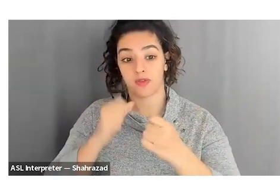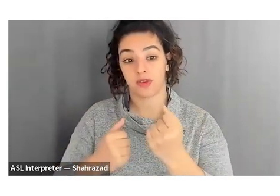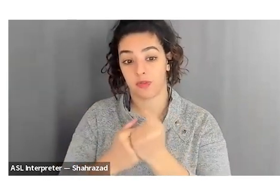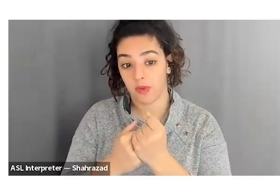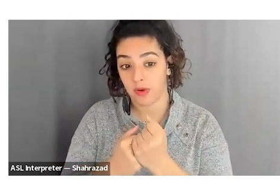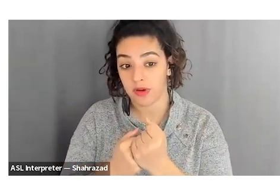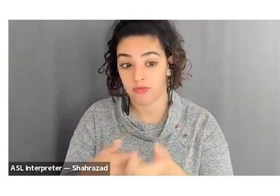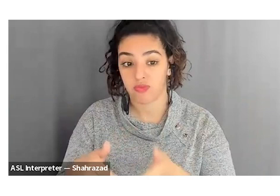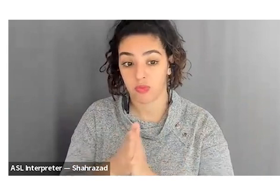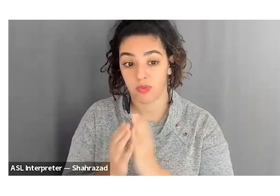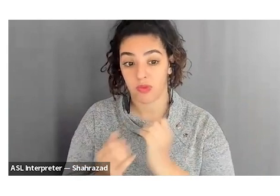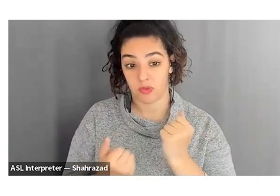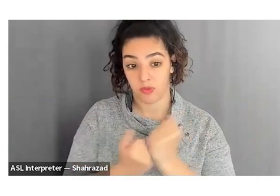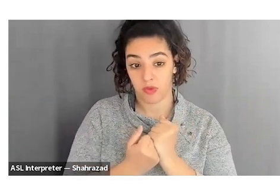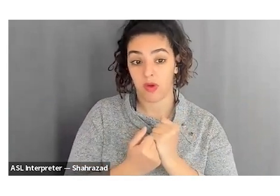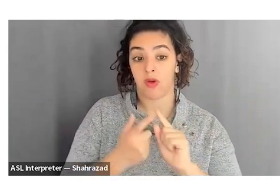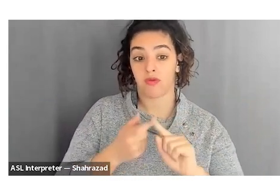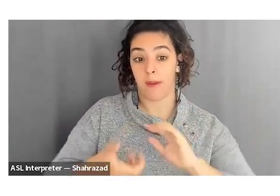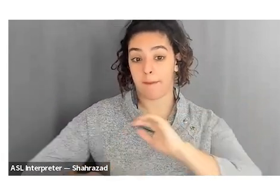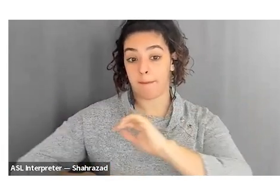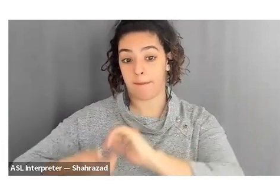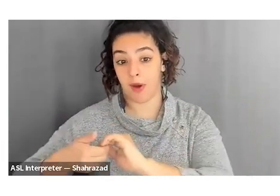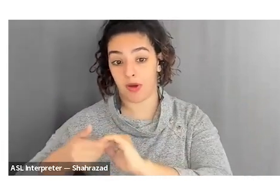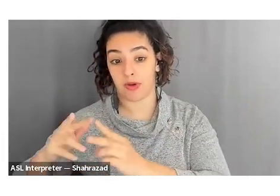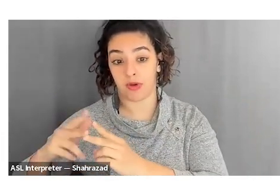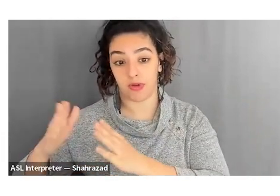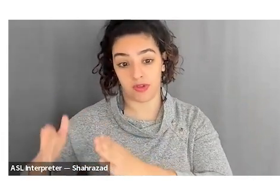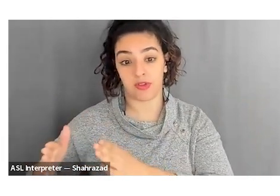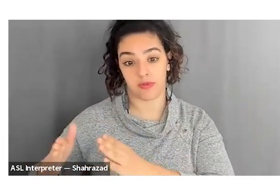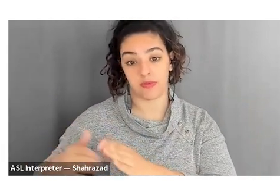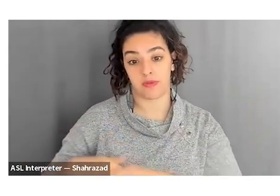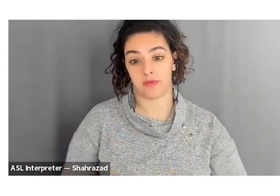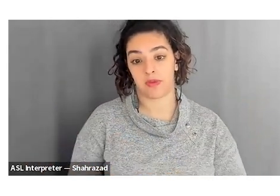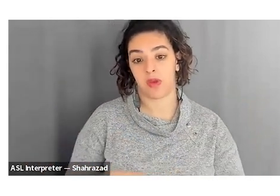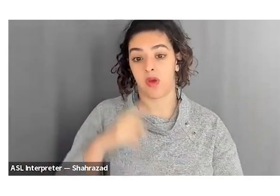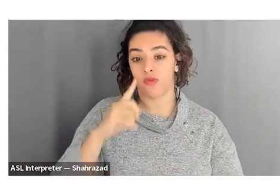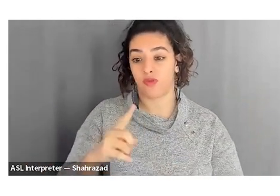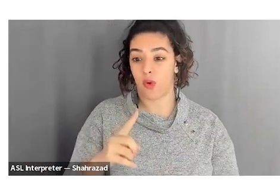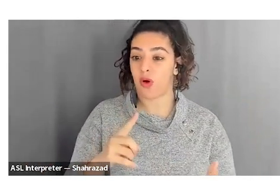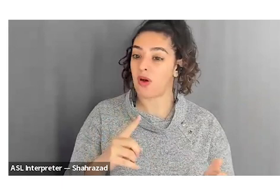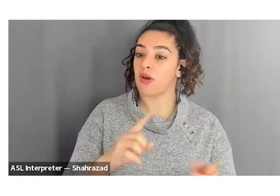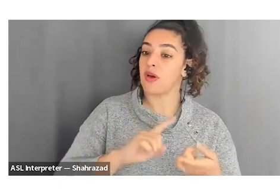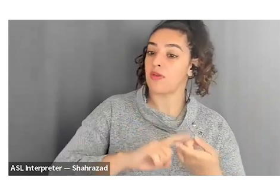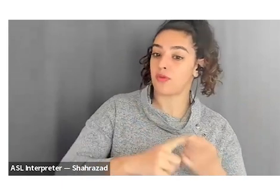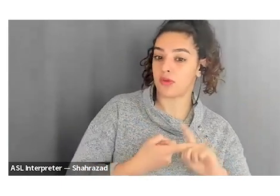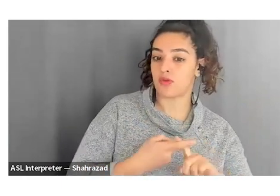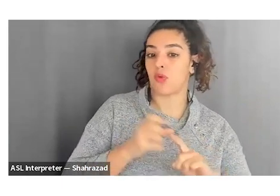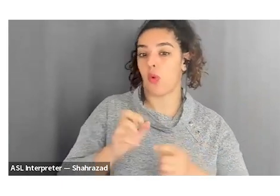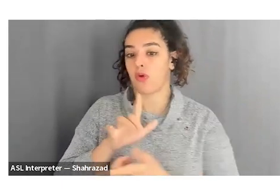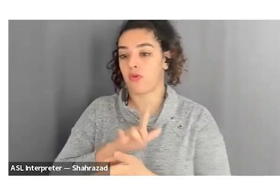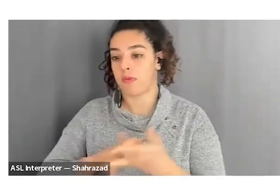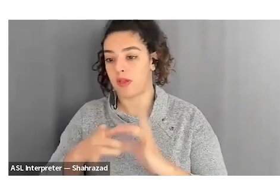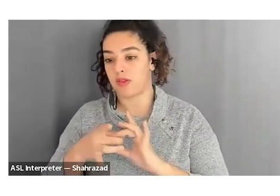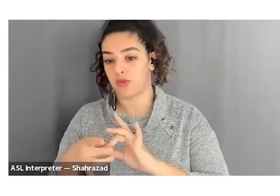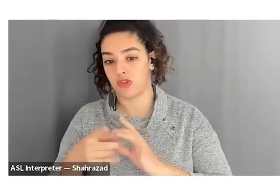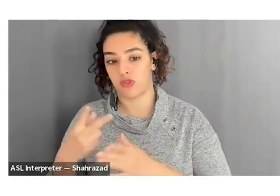disability and pleasure is taking time to understand my body and what it is that I